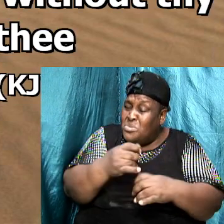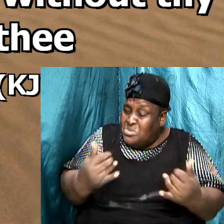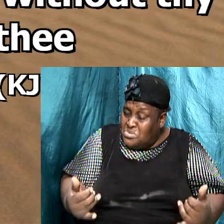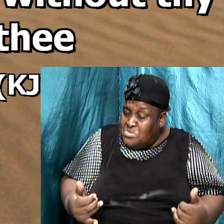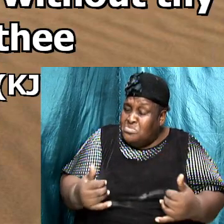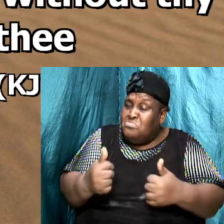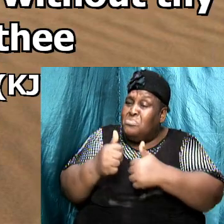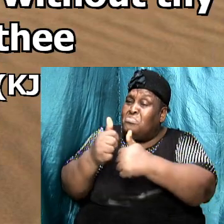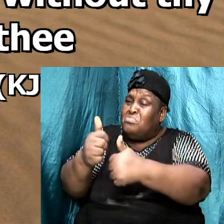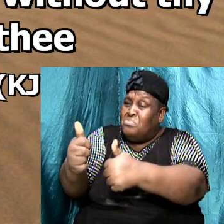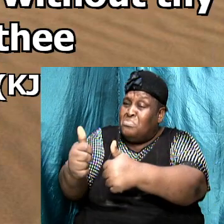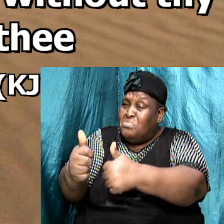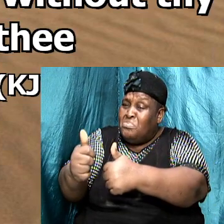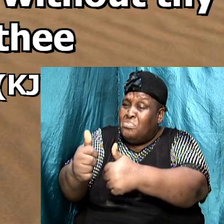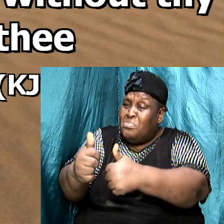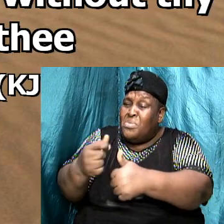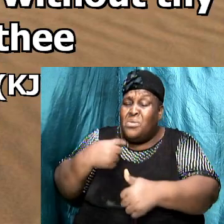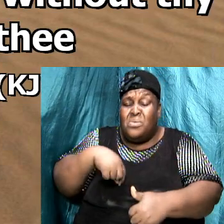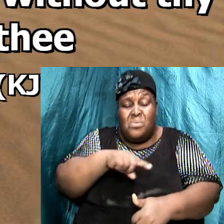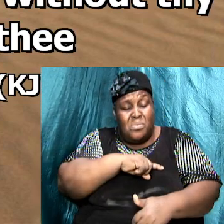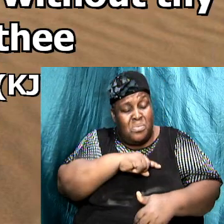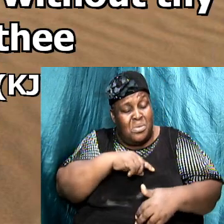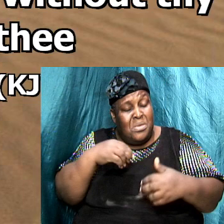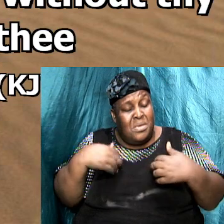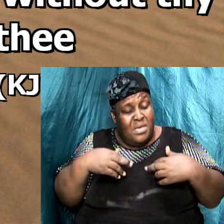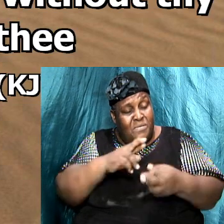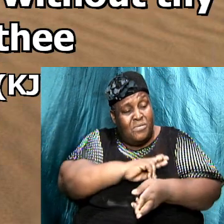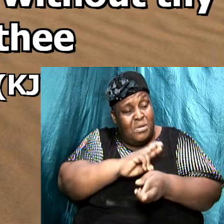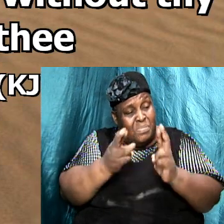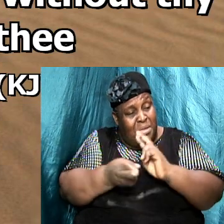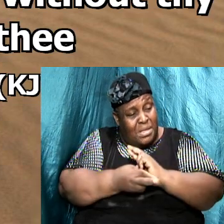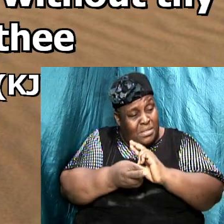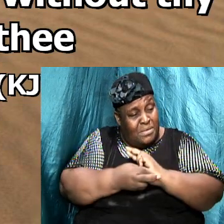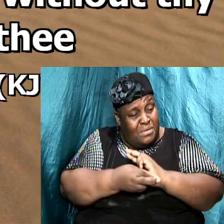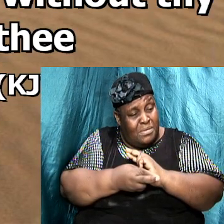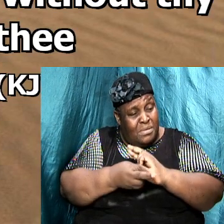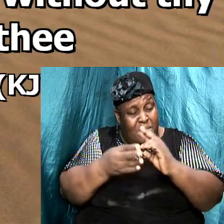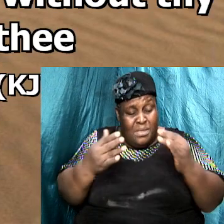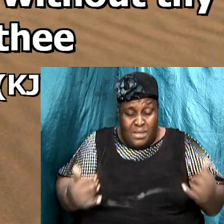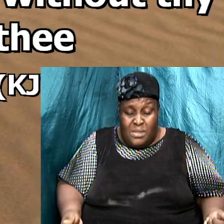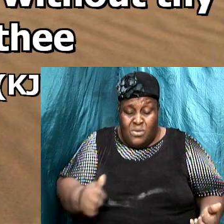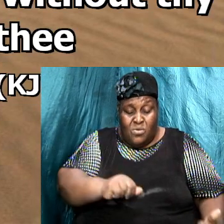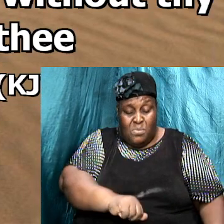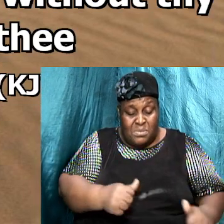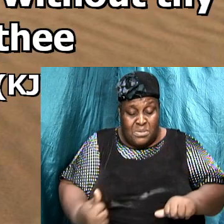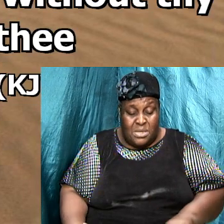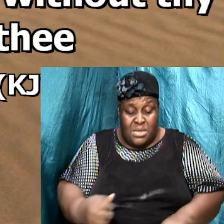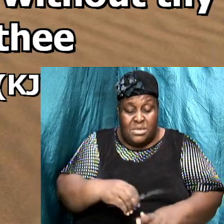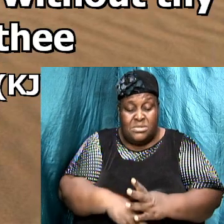follow, which means that we have to repent. We have to now get baptized,